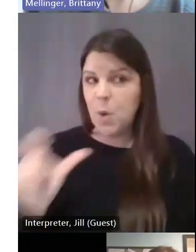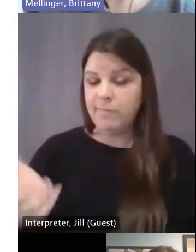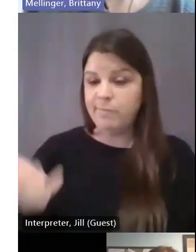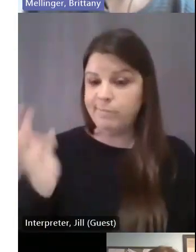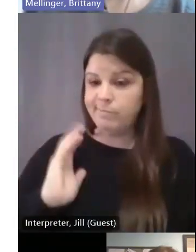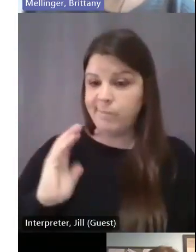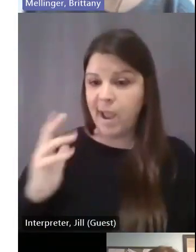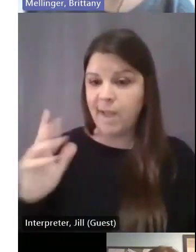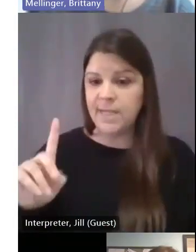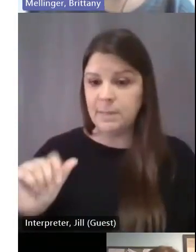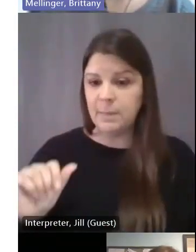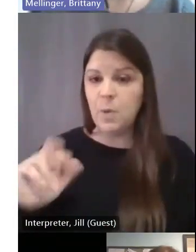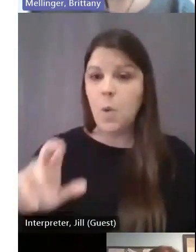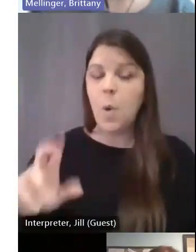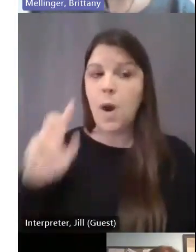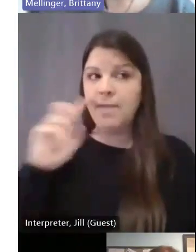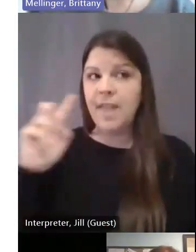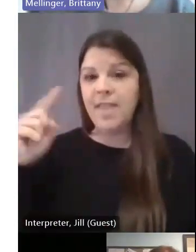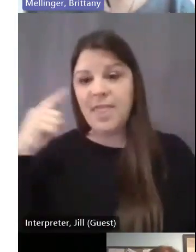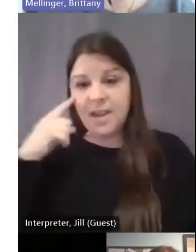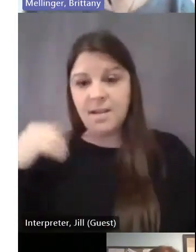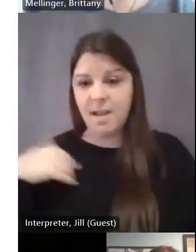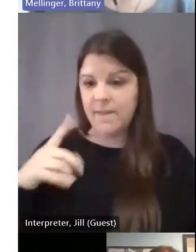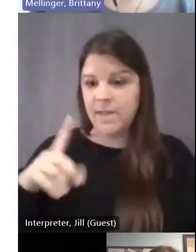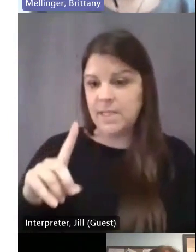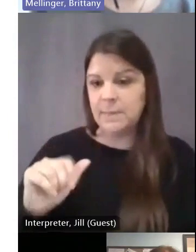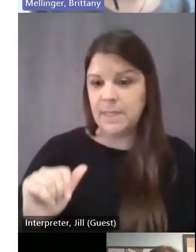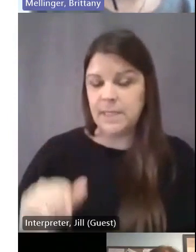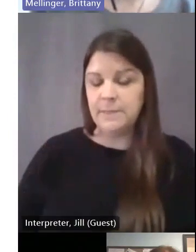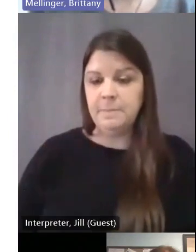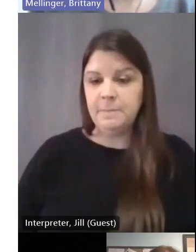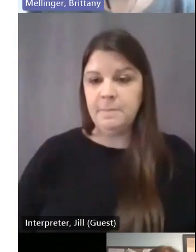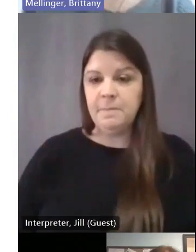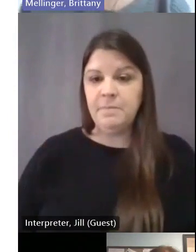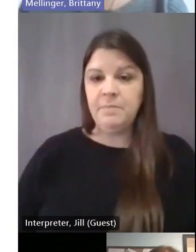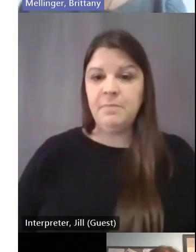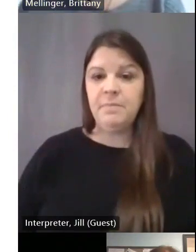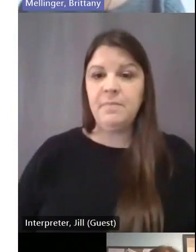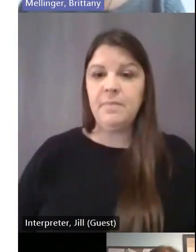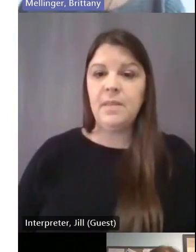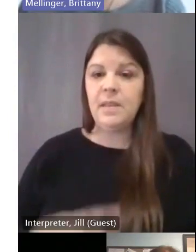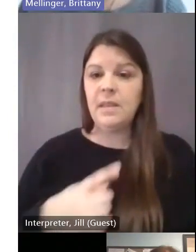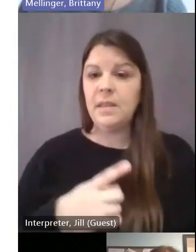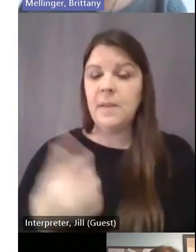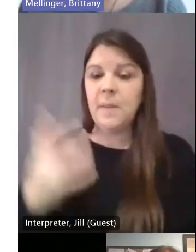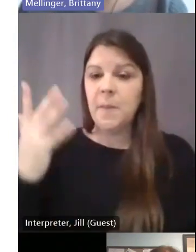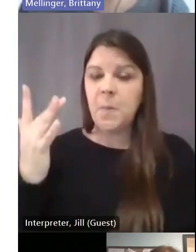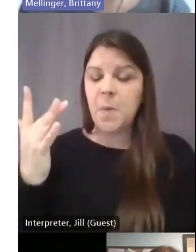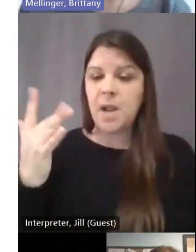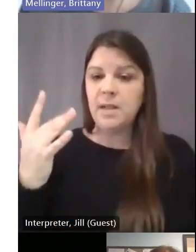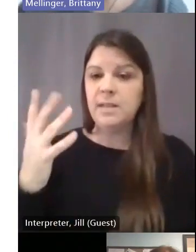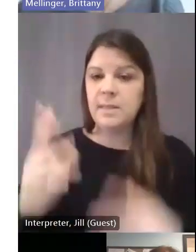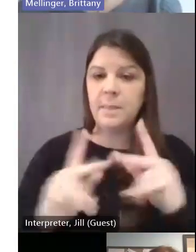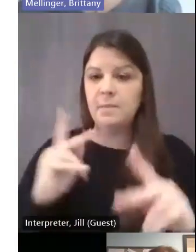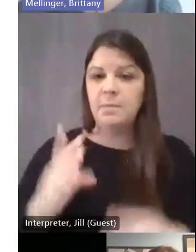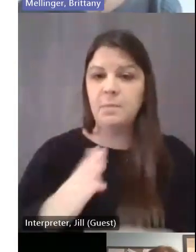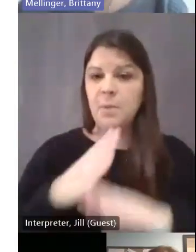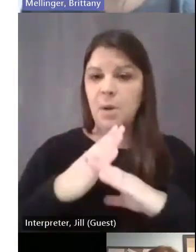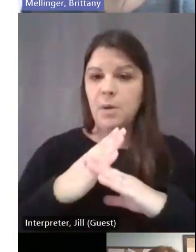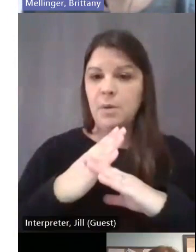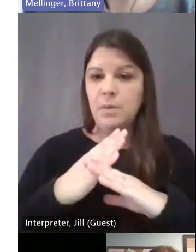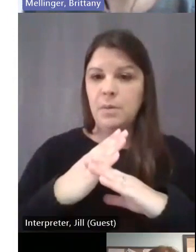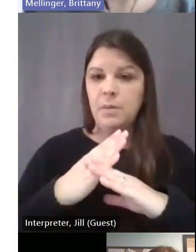disability, and those who are perceived as having a disability. I often get the follow-up question, well, why would someone have protections